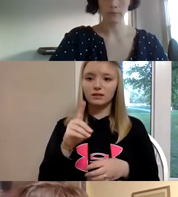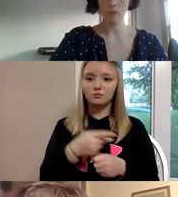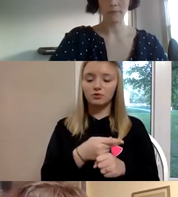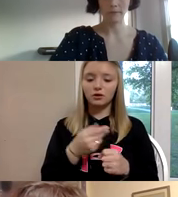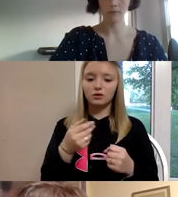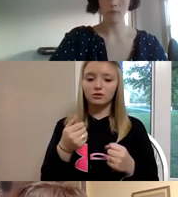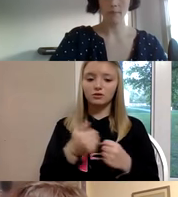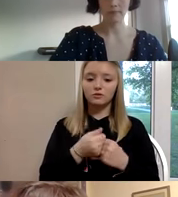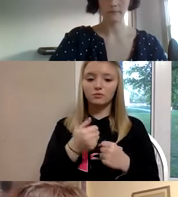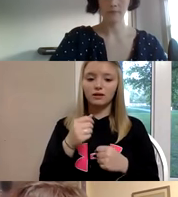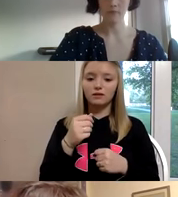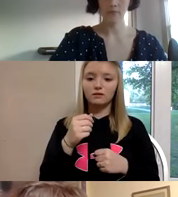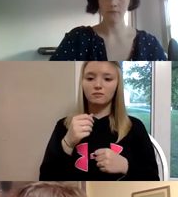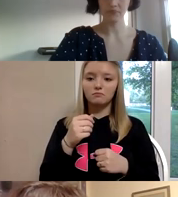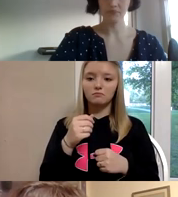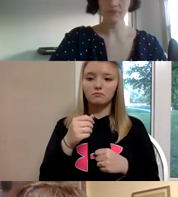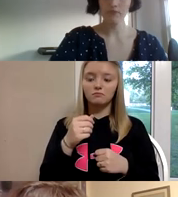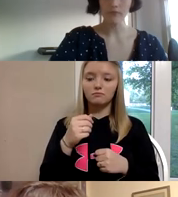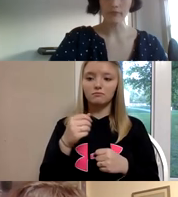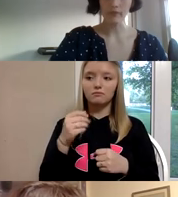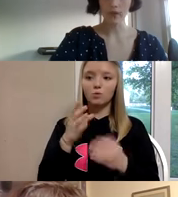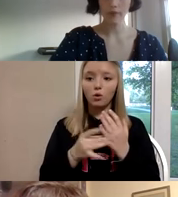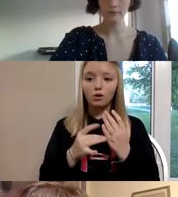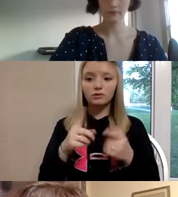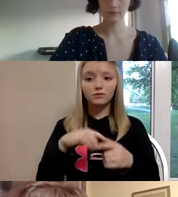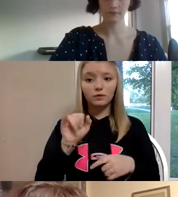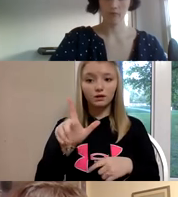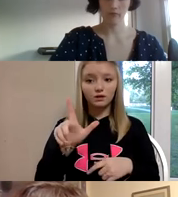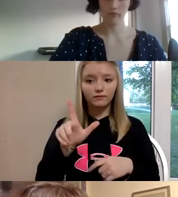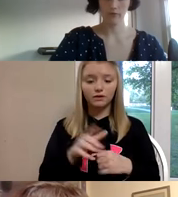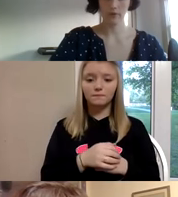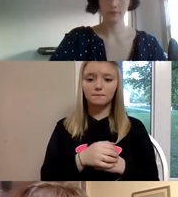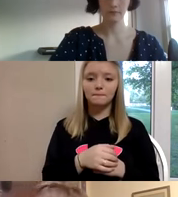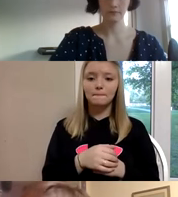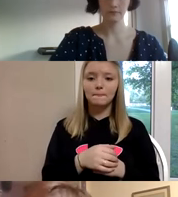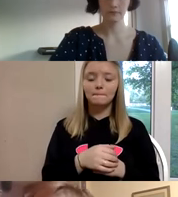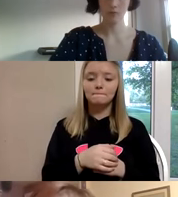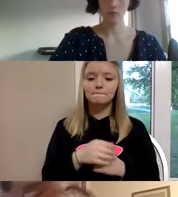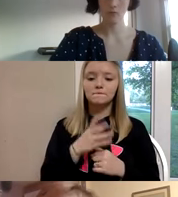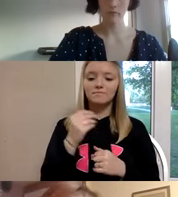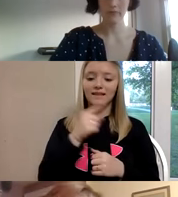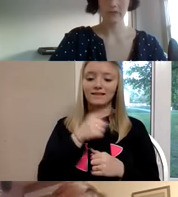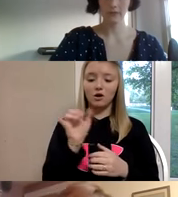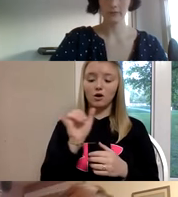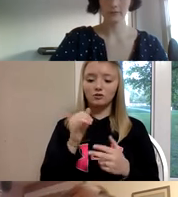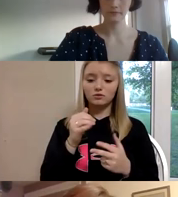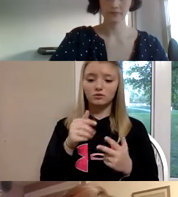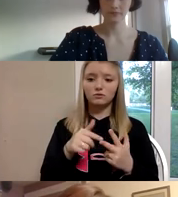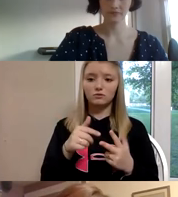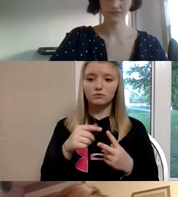Living. And two, to infuse Nature's Ultra CBD products with Young Living essential